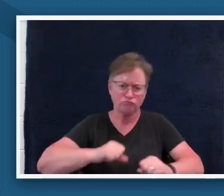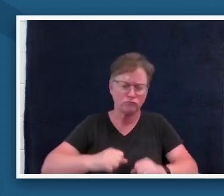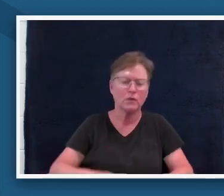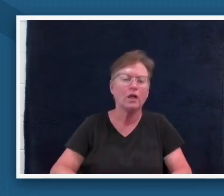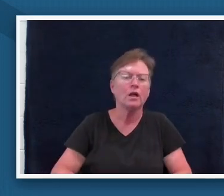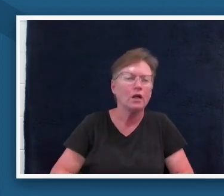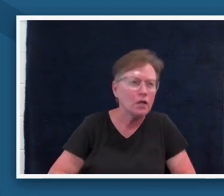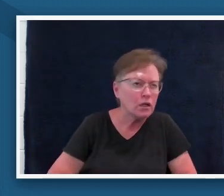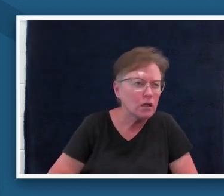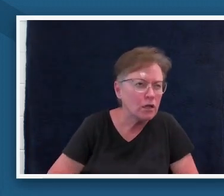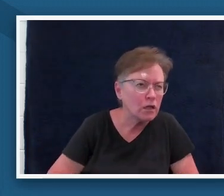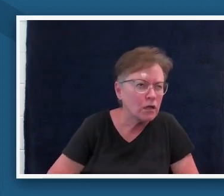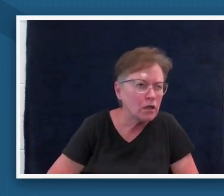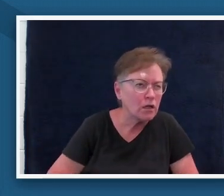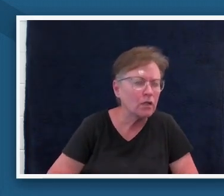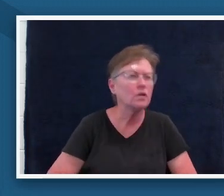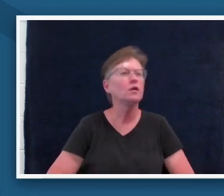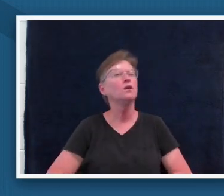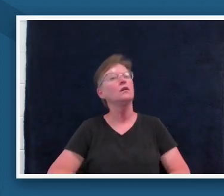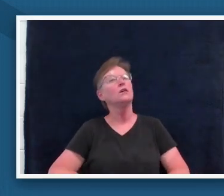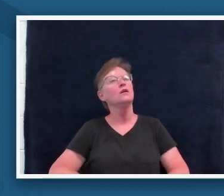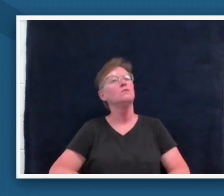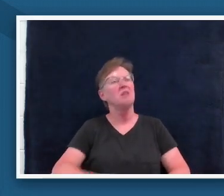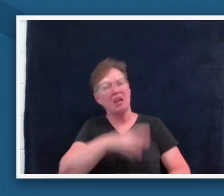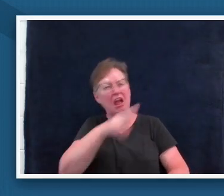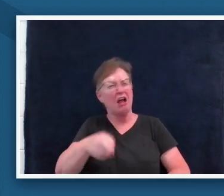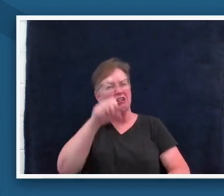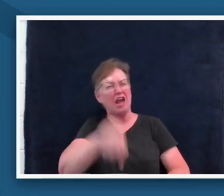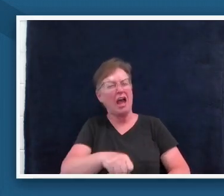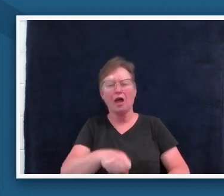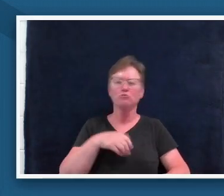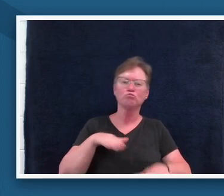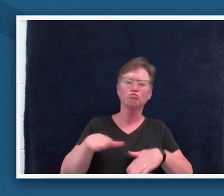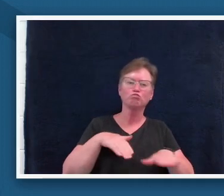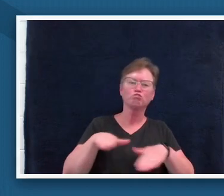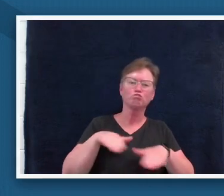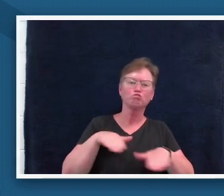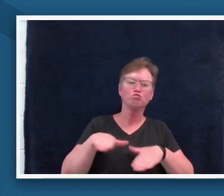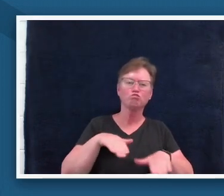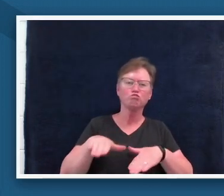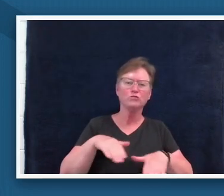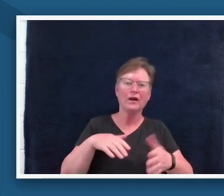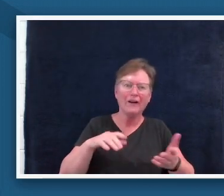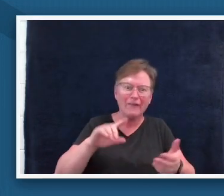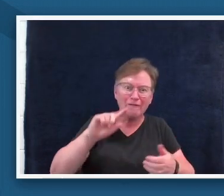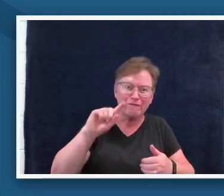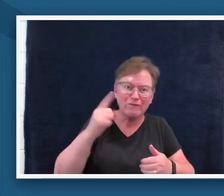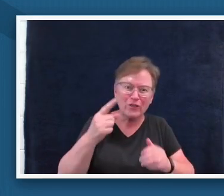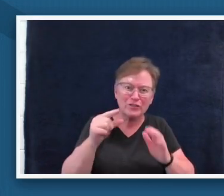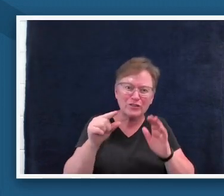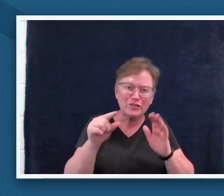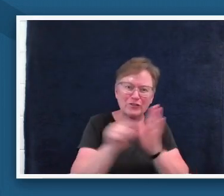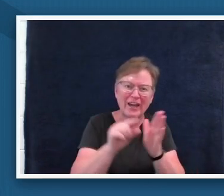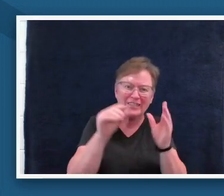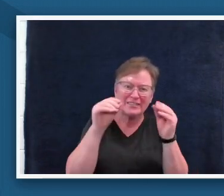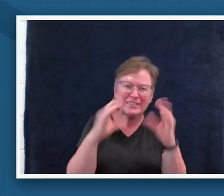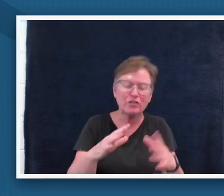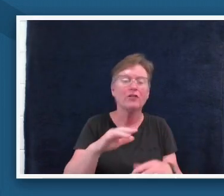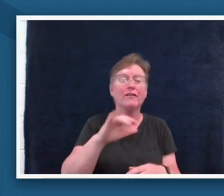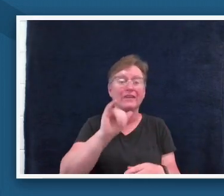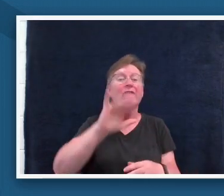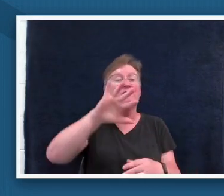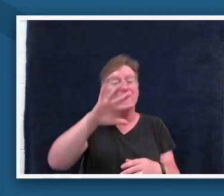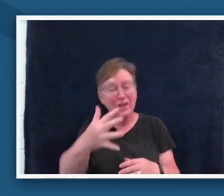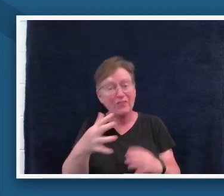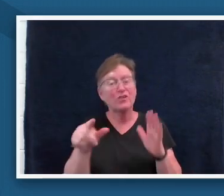she leaned back, said, "Hell yeah," and then kept on walking. It was fifth grade at the time. This fifth grader